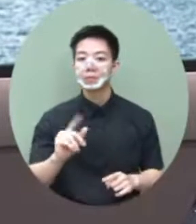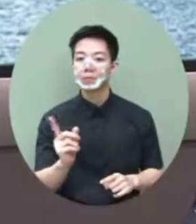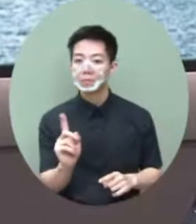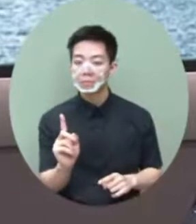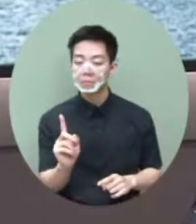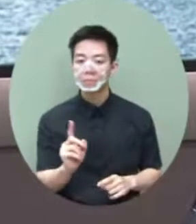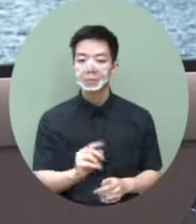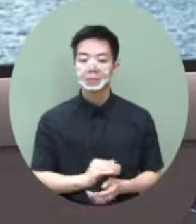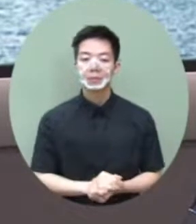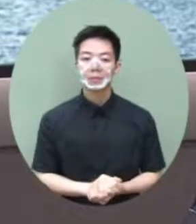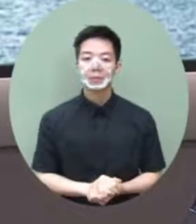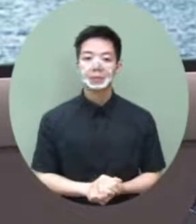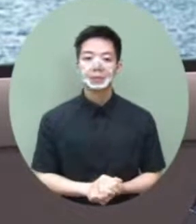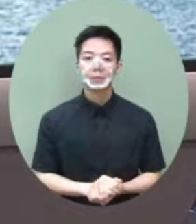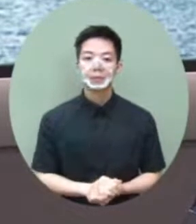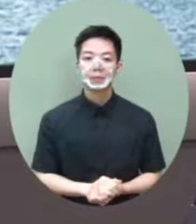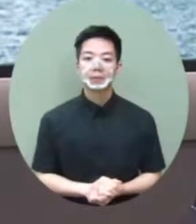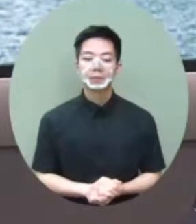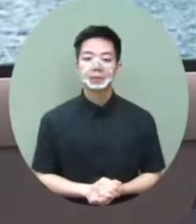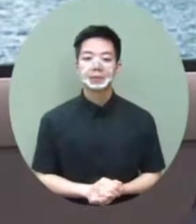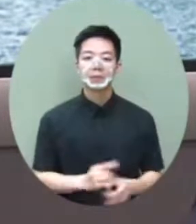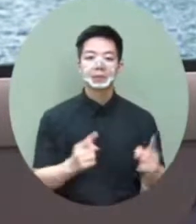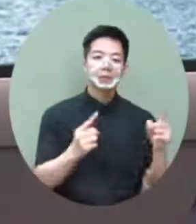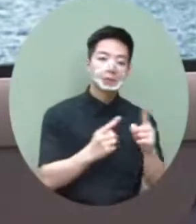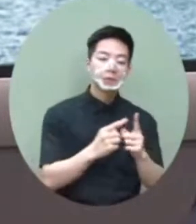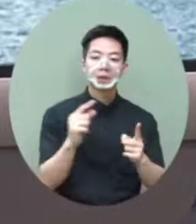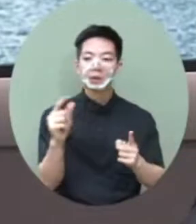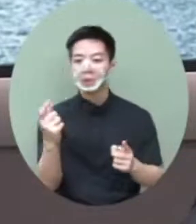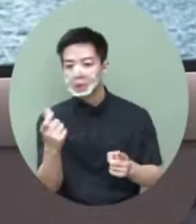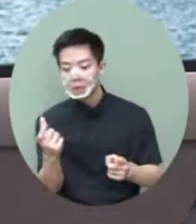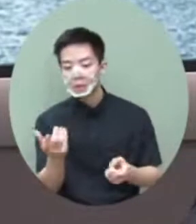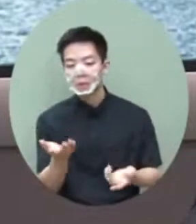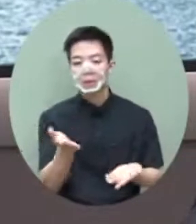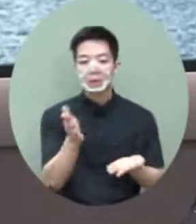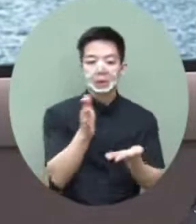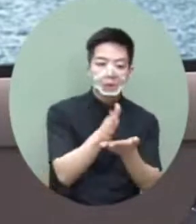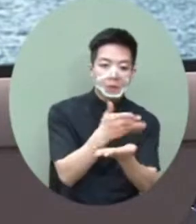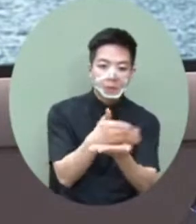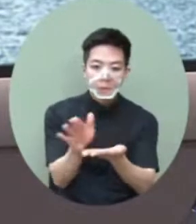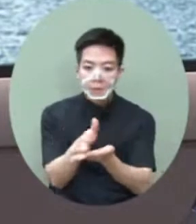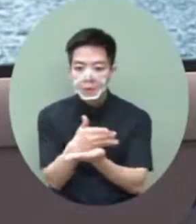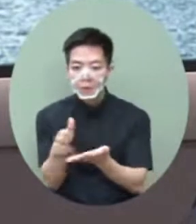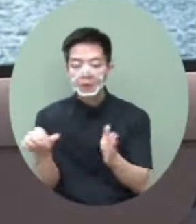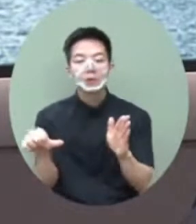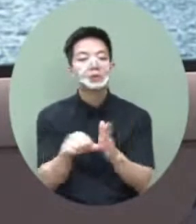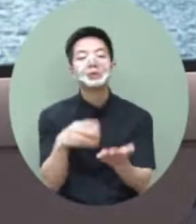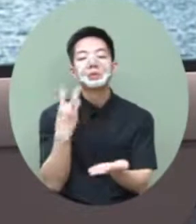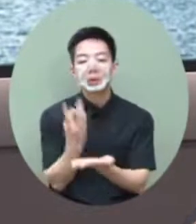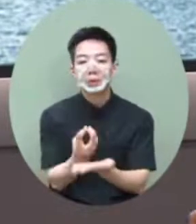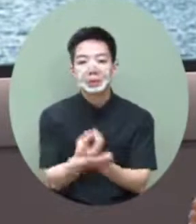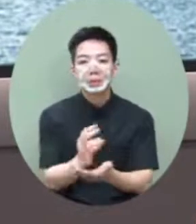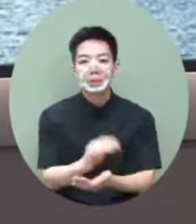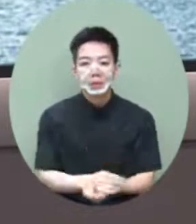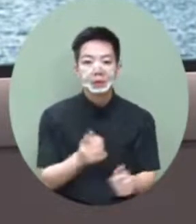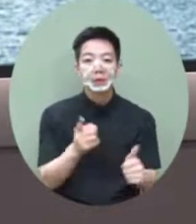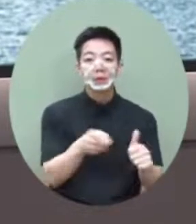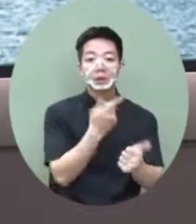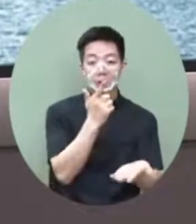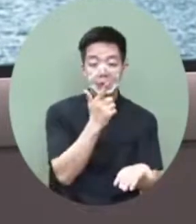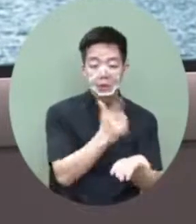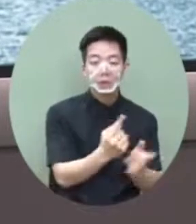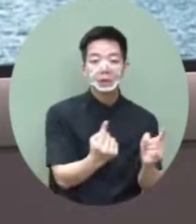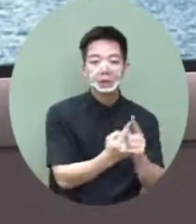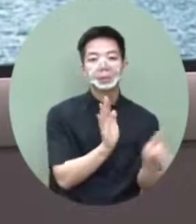And this is a rather comprehensive approach, allowing us to allocate